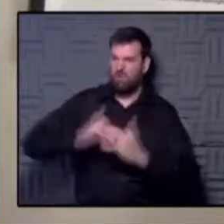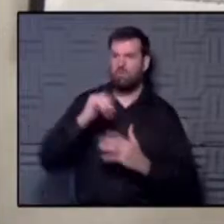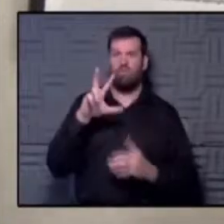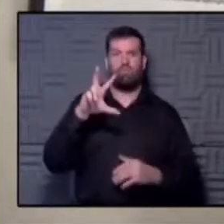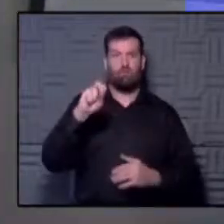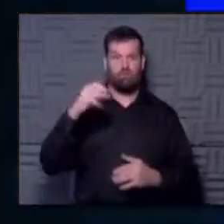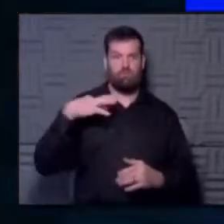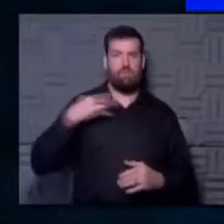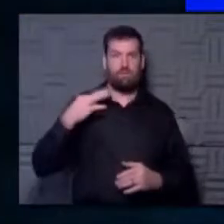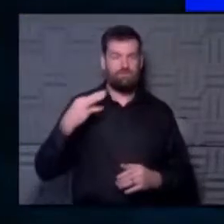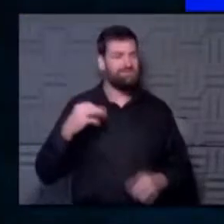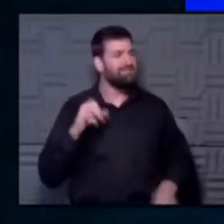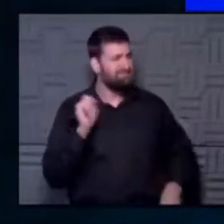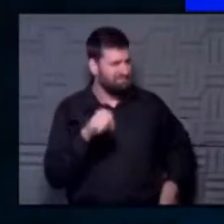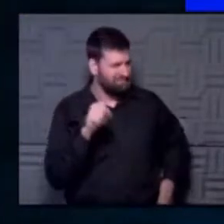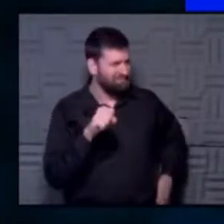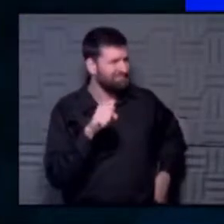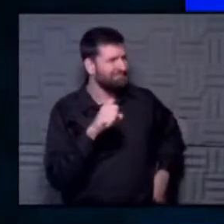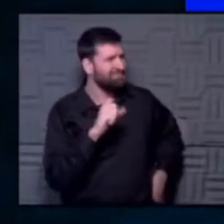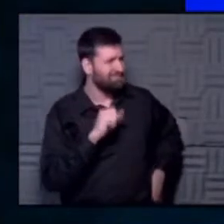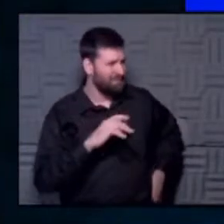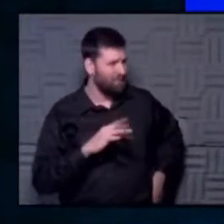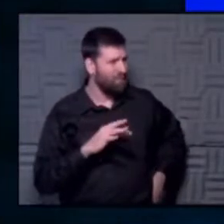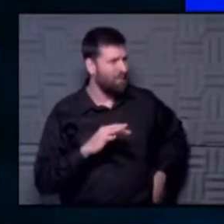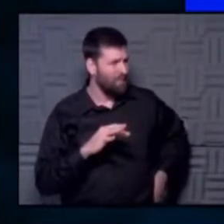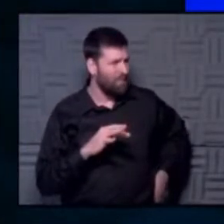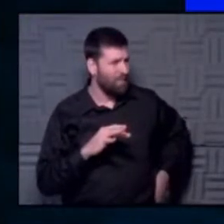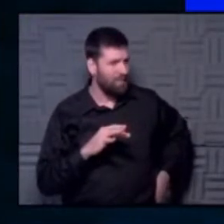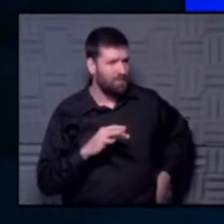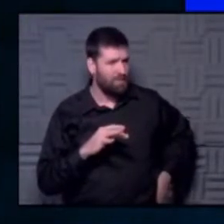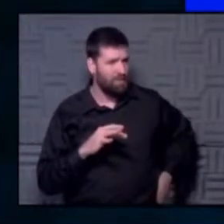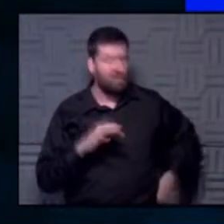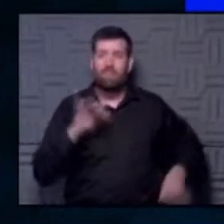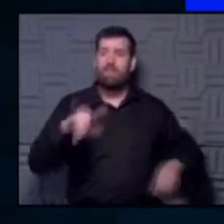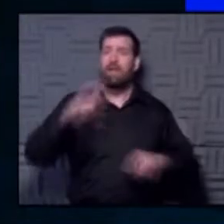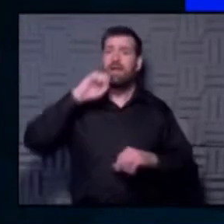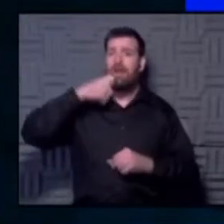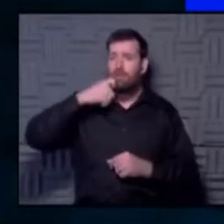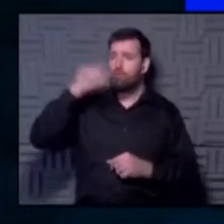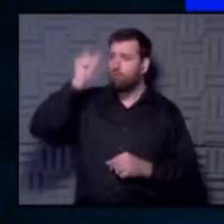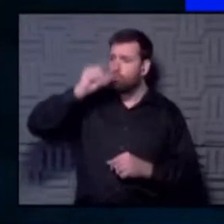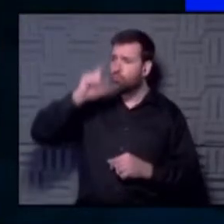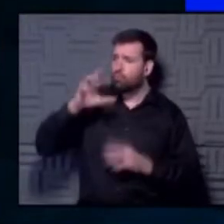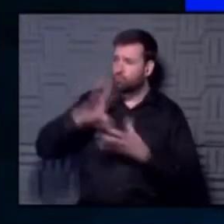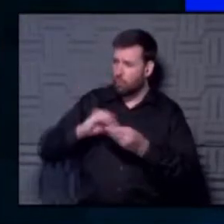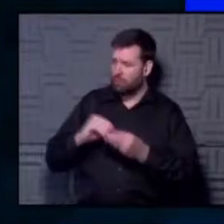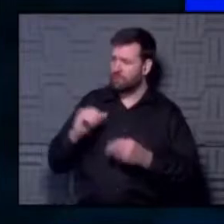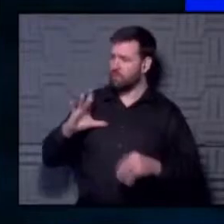now. Yeah, pretty cool stuff. And the Apple Google story is kind of cool.